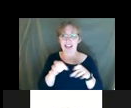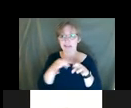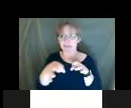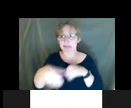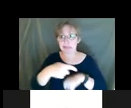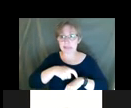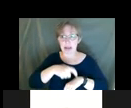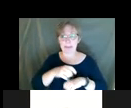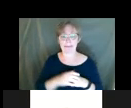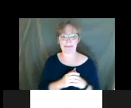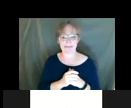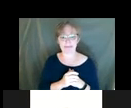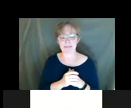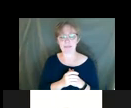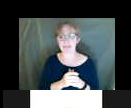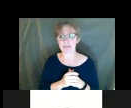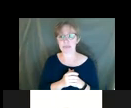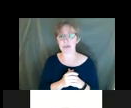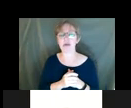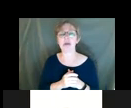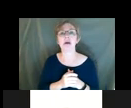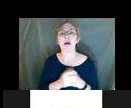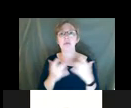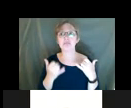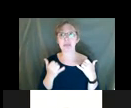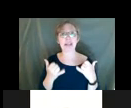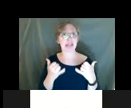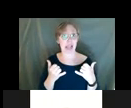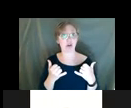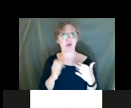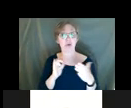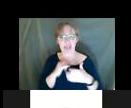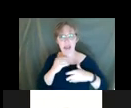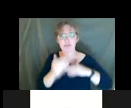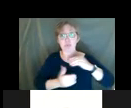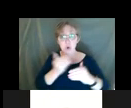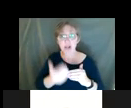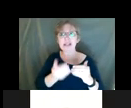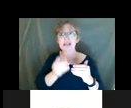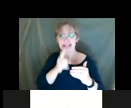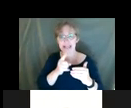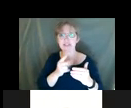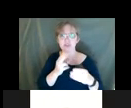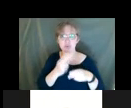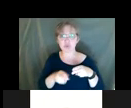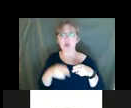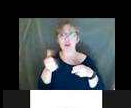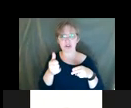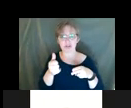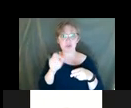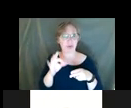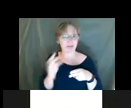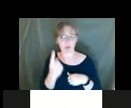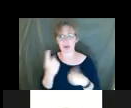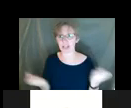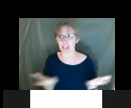is opening up, and so we're very proud of that. If anyone here has a referral